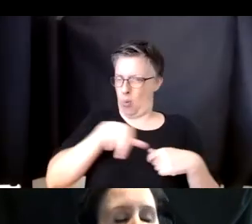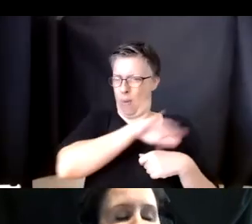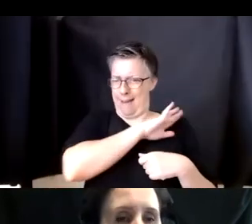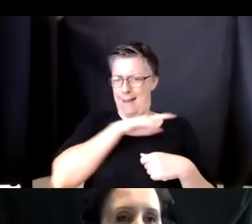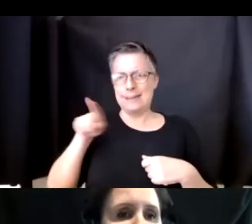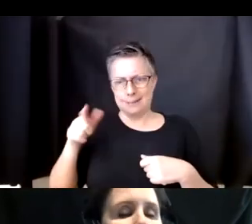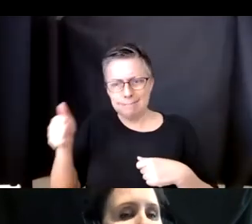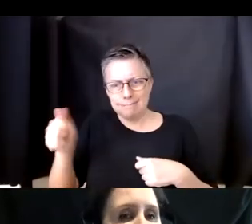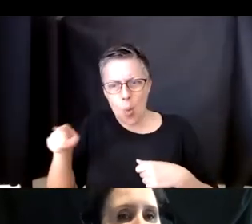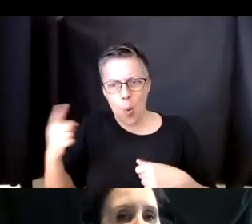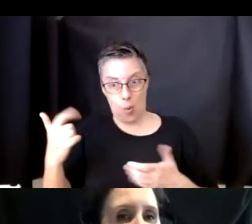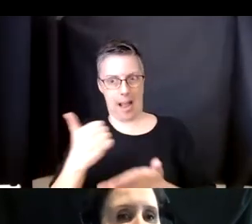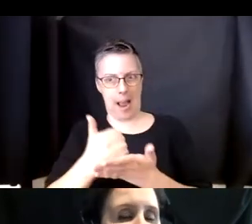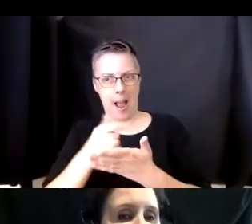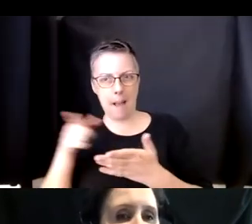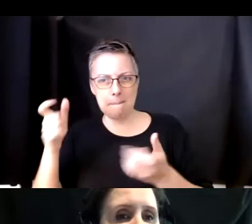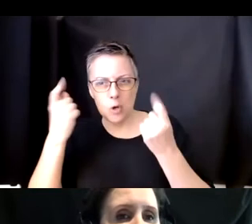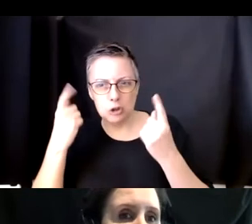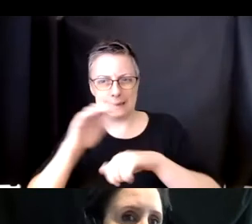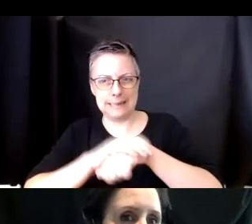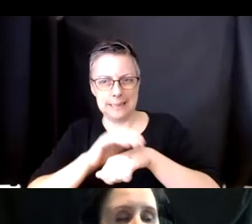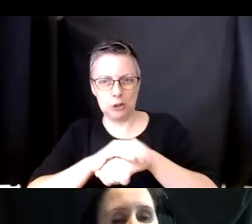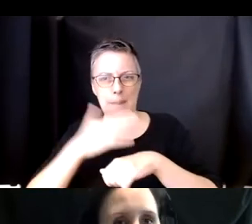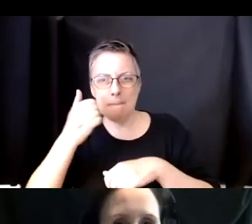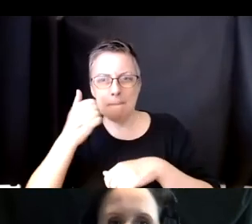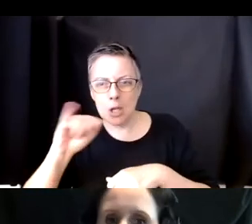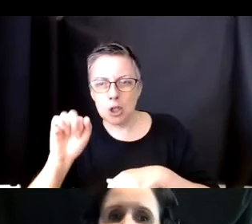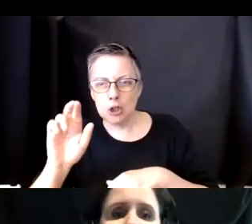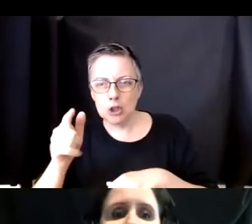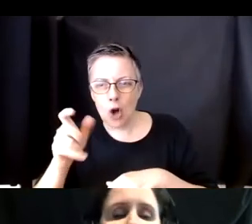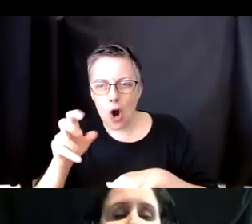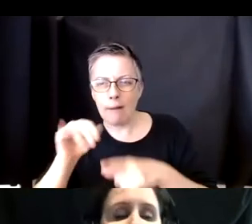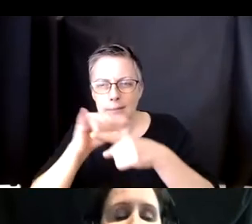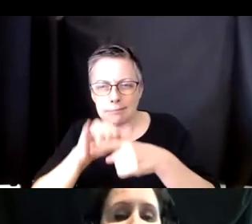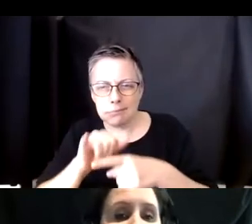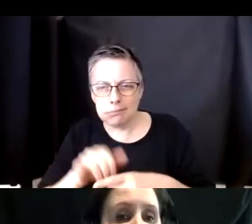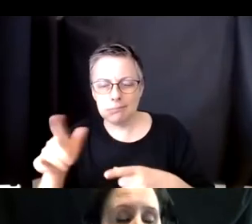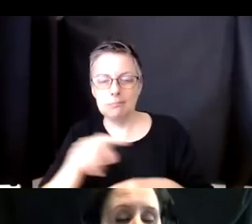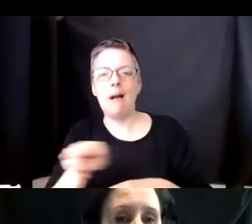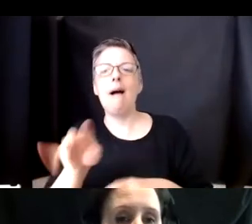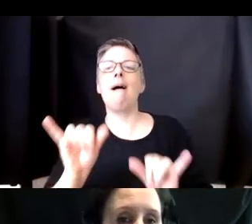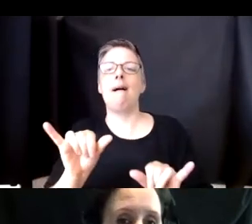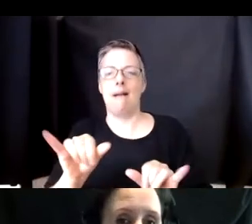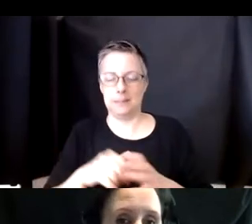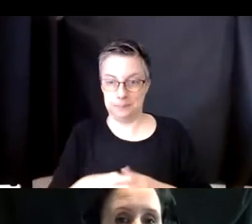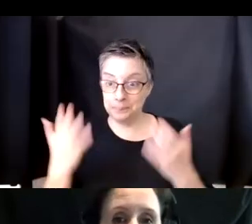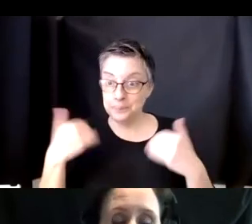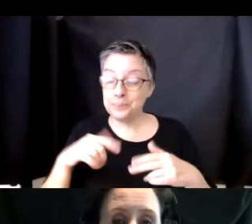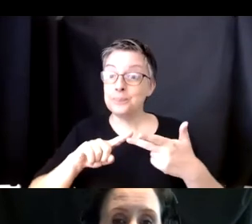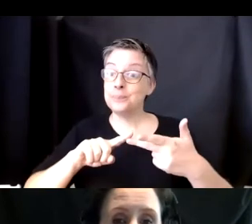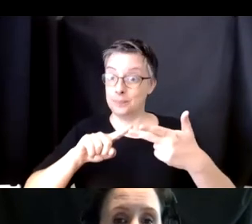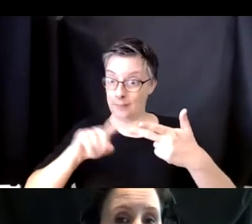it really helped them understand English jargons and terminologies. Another group that benefit,